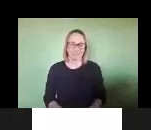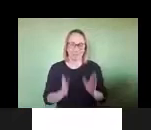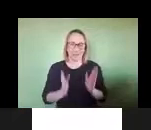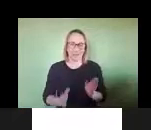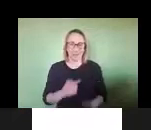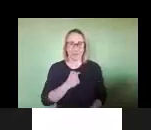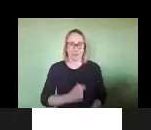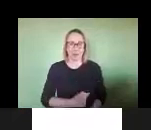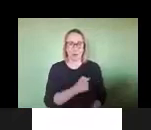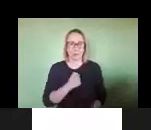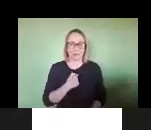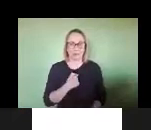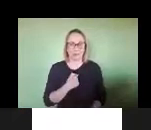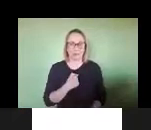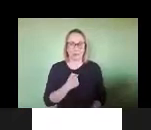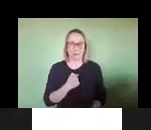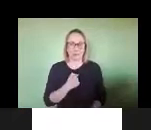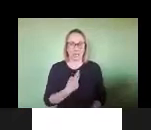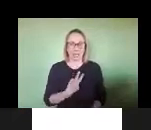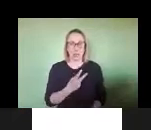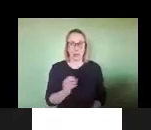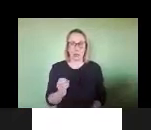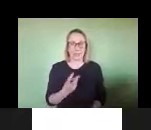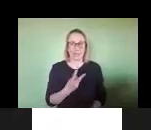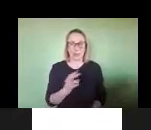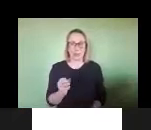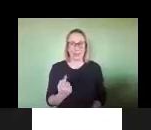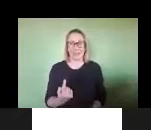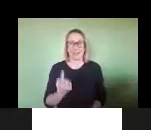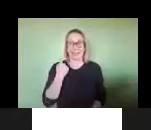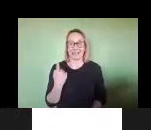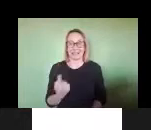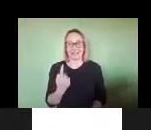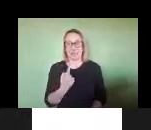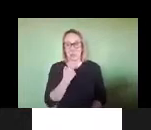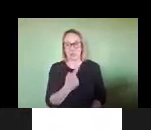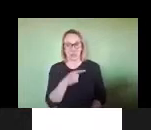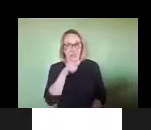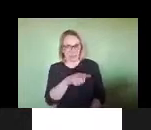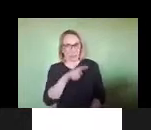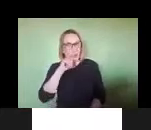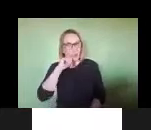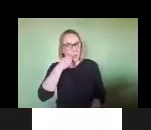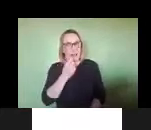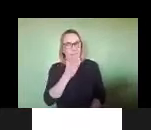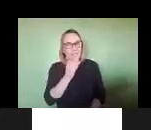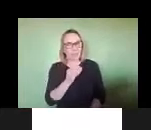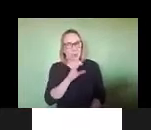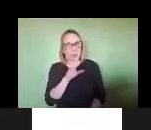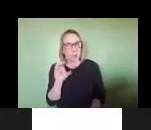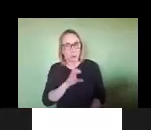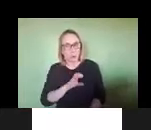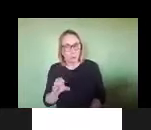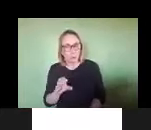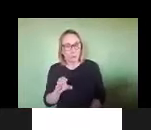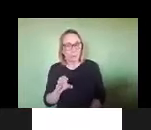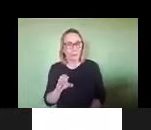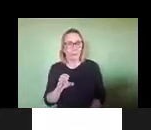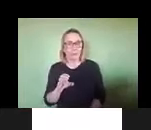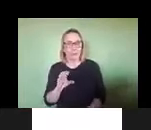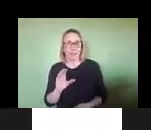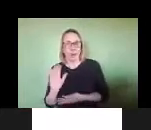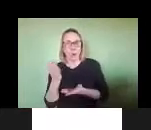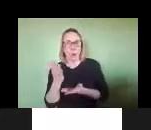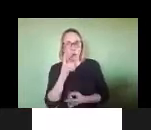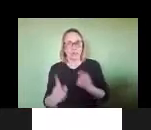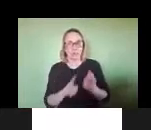guys, if in 2020 somebody had said to me, see, come 2022, you'd be using Zoom and hosting meetings and